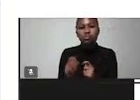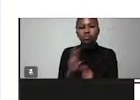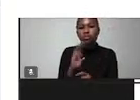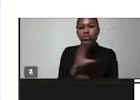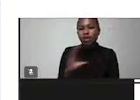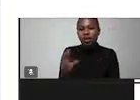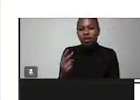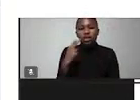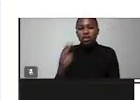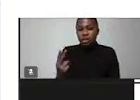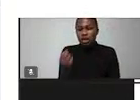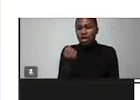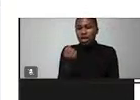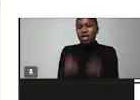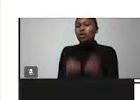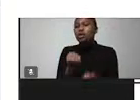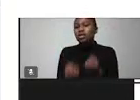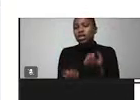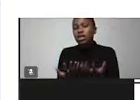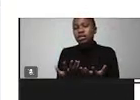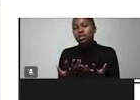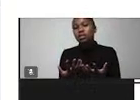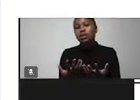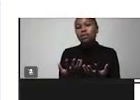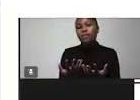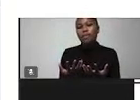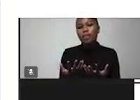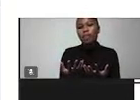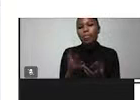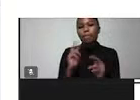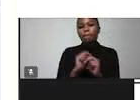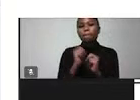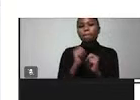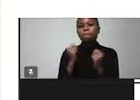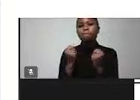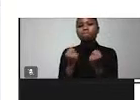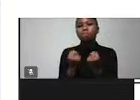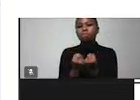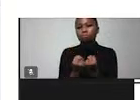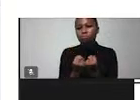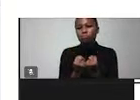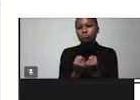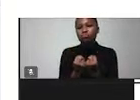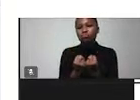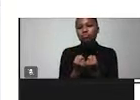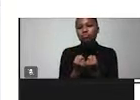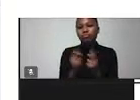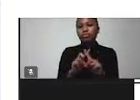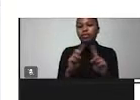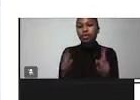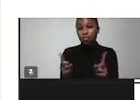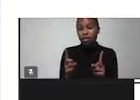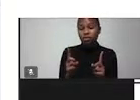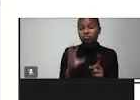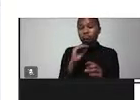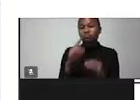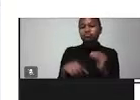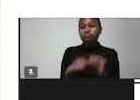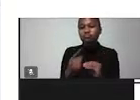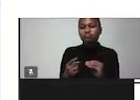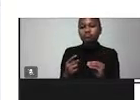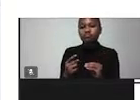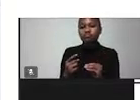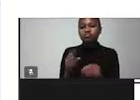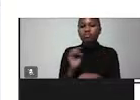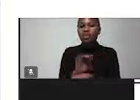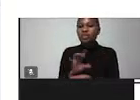trade negotiations because it's definitely a national mandate. But with regards to where we can influence and the work